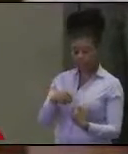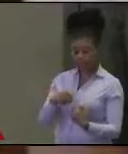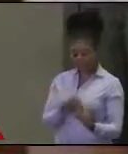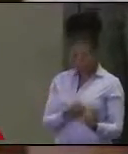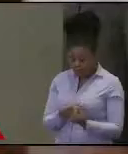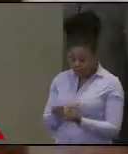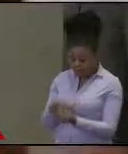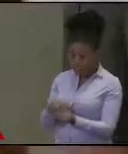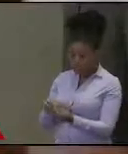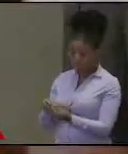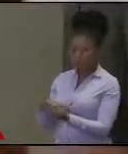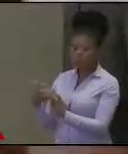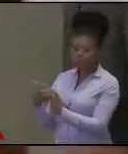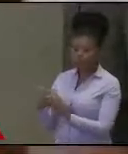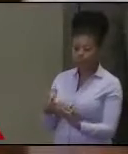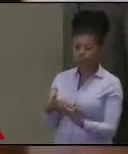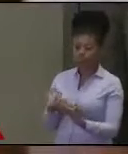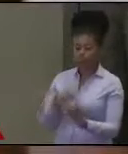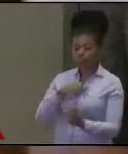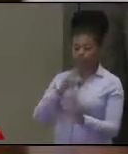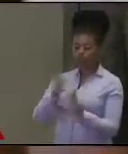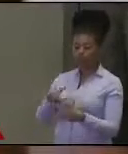this collaboration with all programs. And then